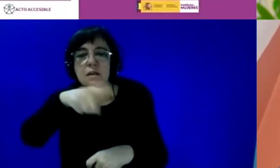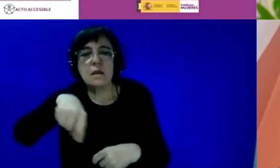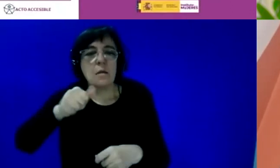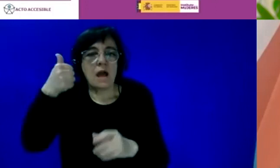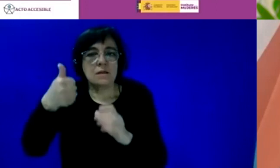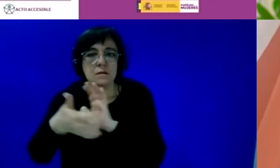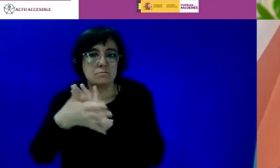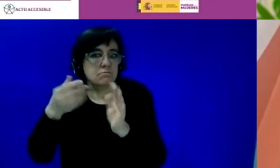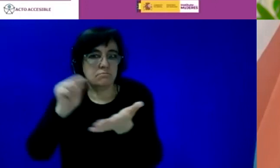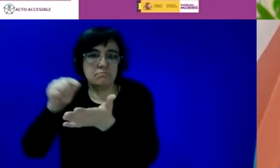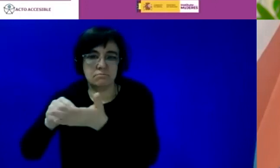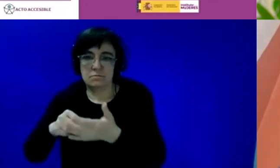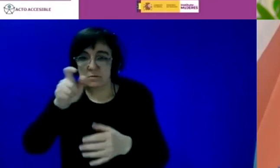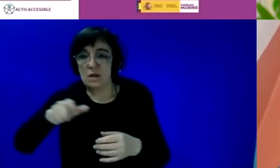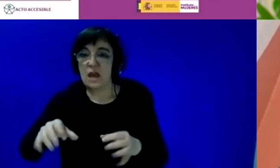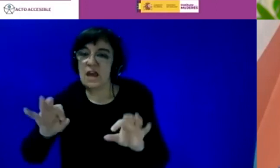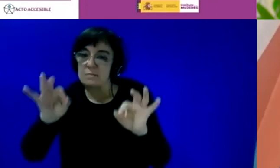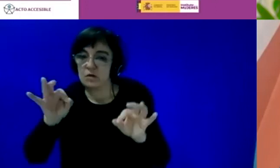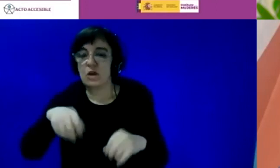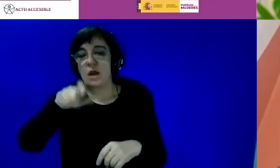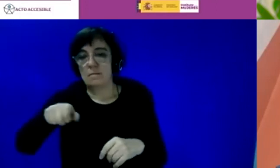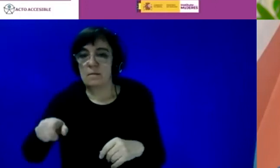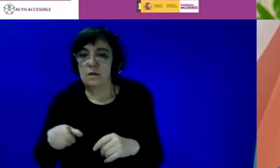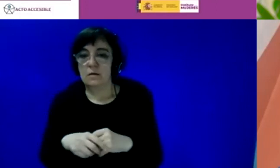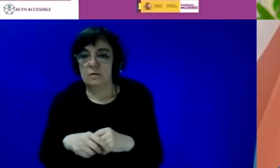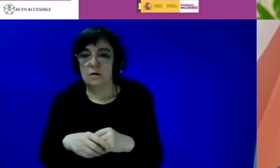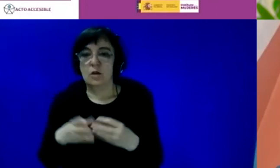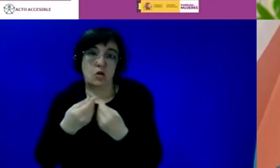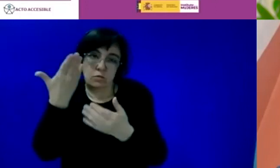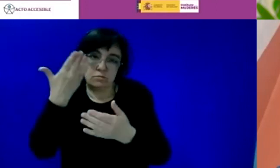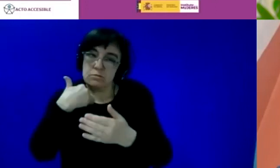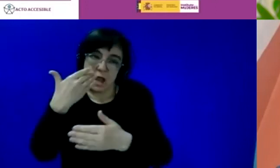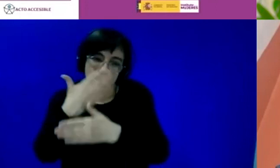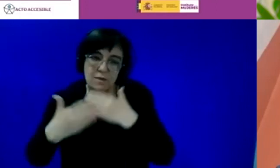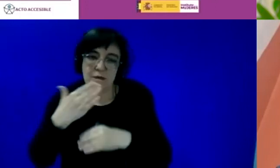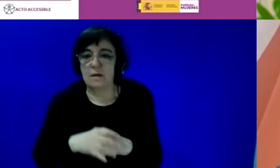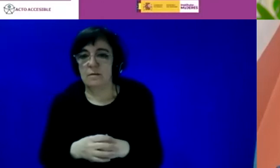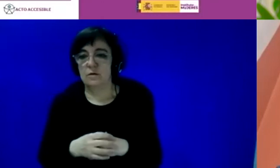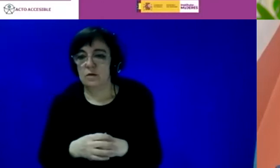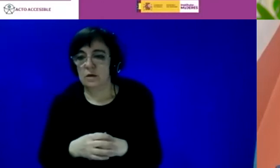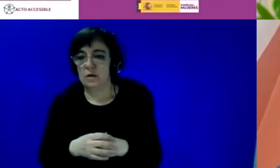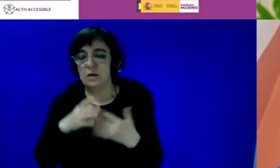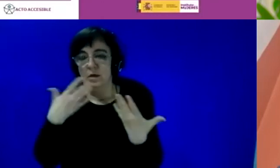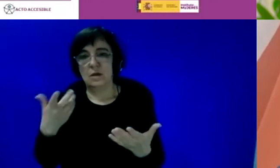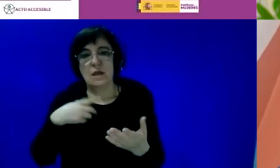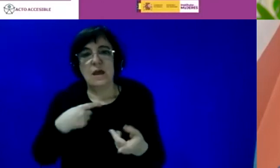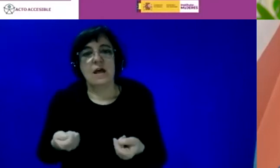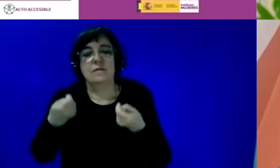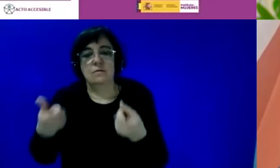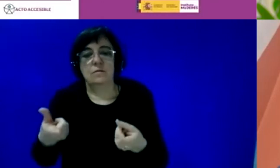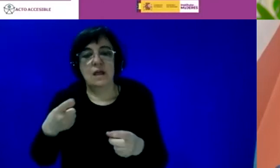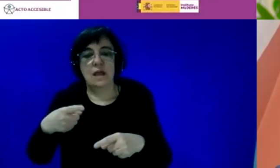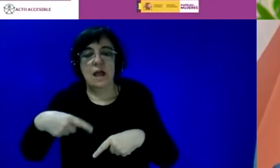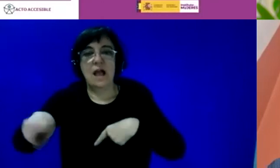We need to detect, we need to know what their most pressing needs are of everyone, but especially people